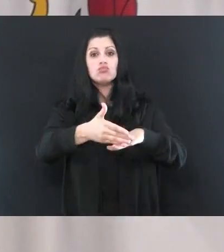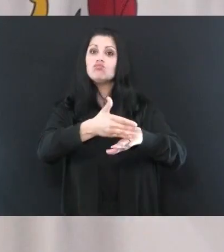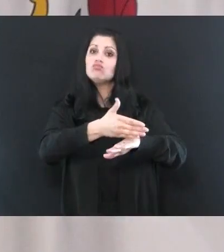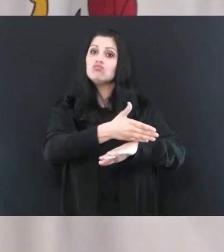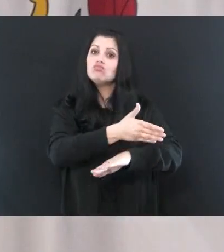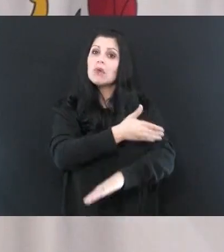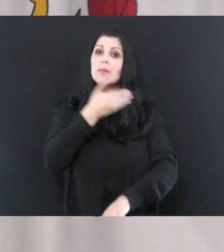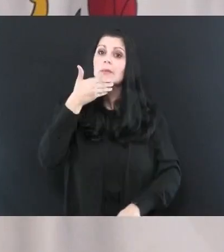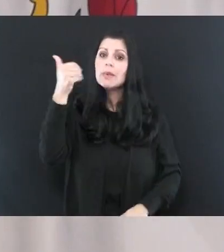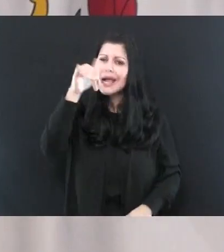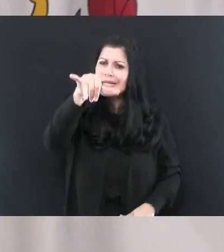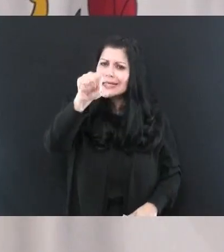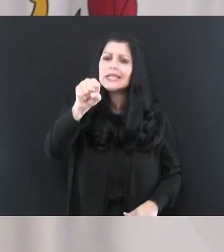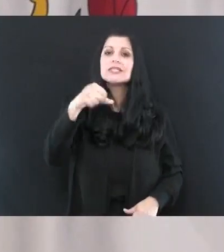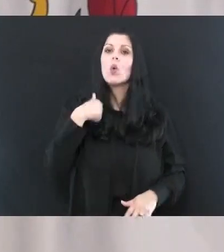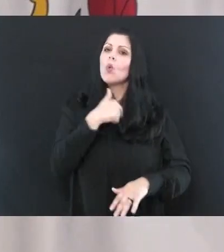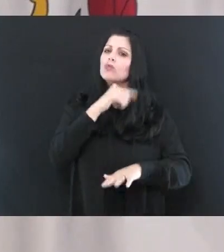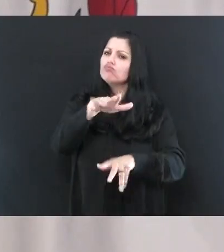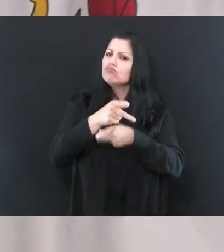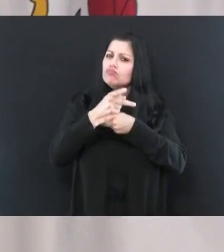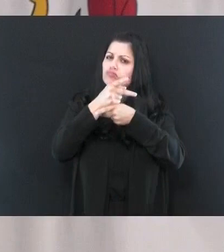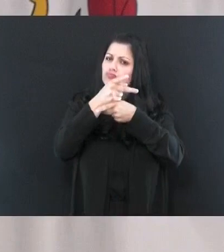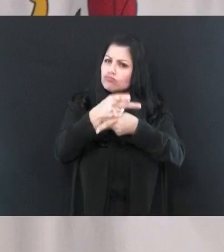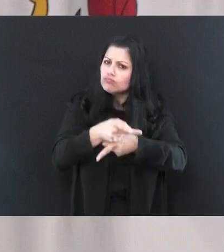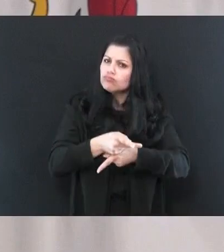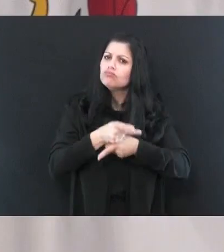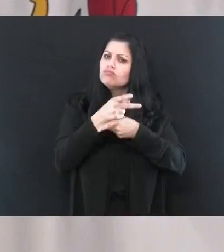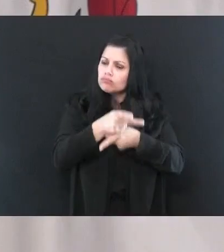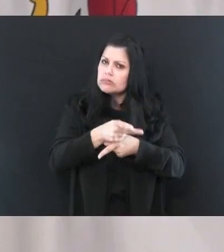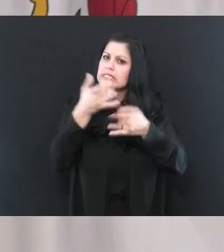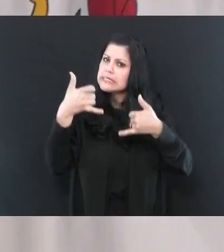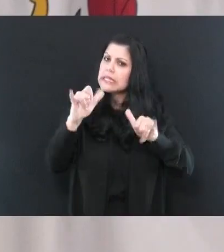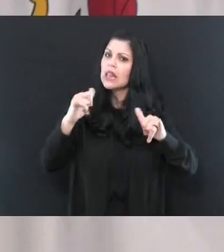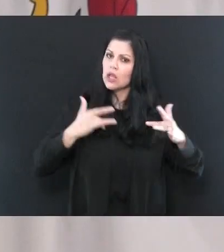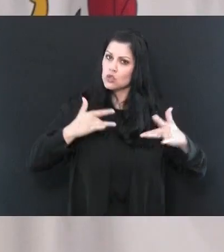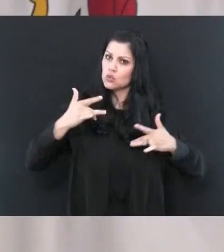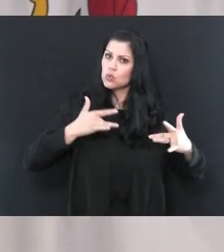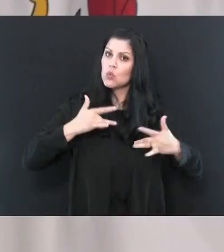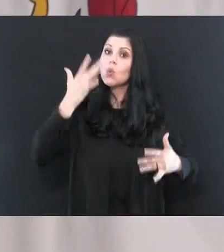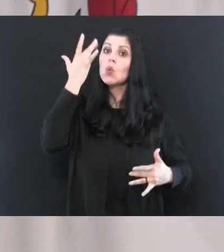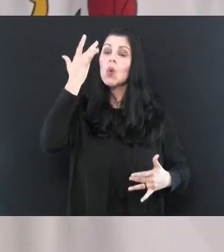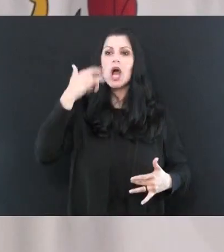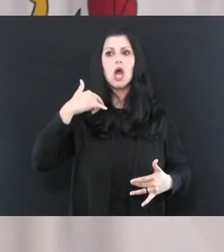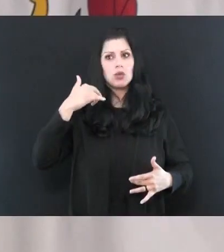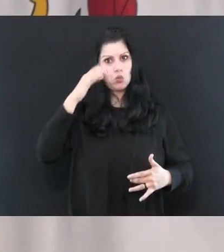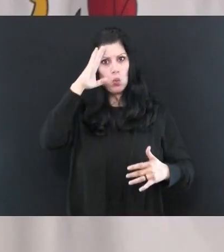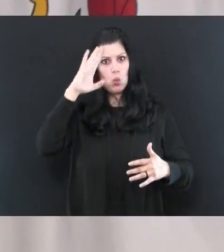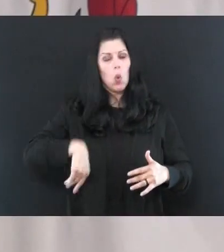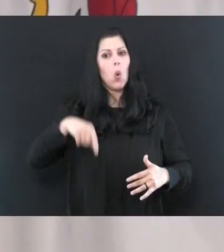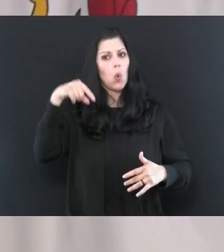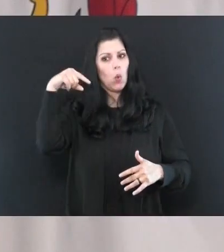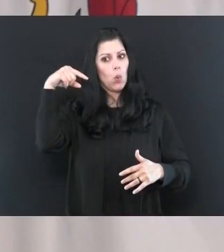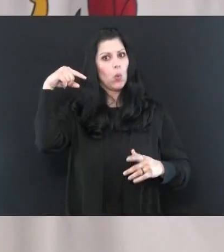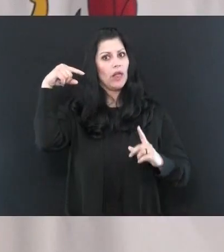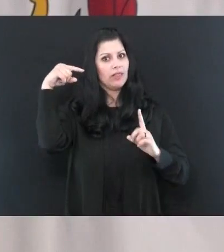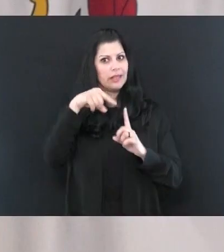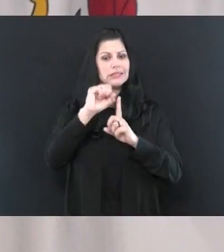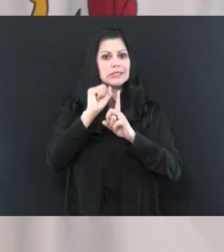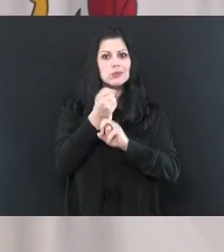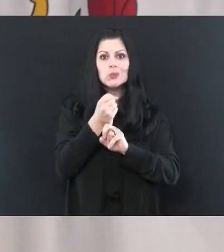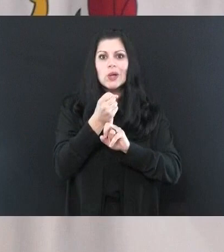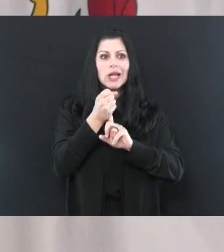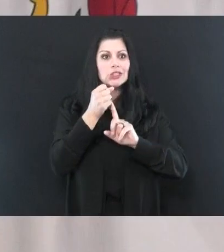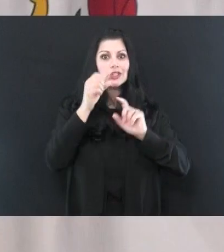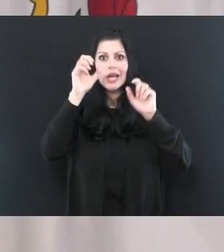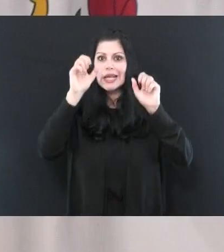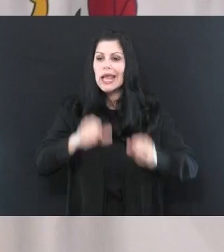very cautious about that and very concerned because we know how fluid this situation is and how it could